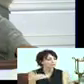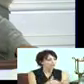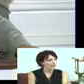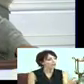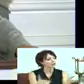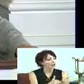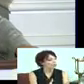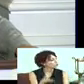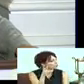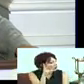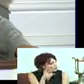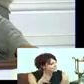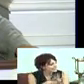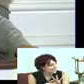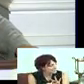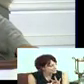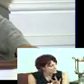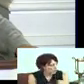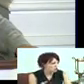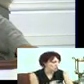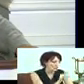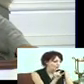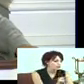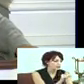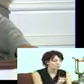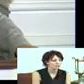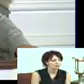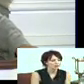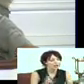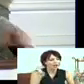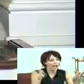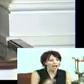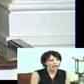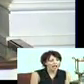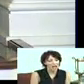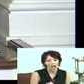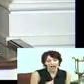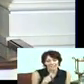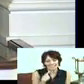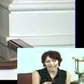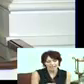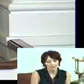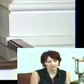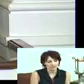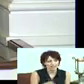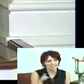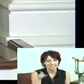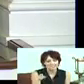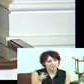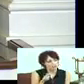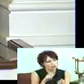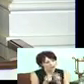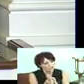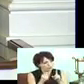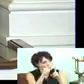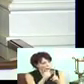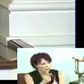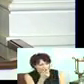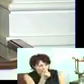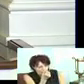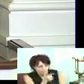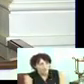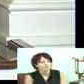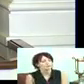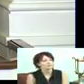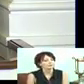he's talking about the scripture, "but I say to you," and then he gives a different take on things. And a